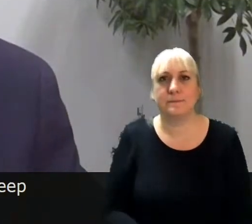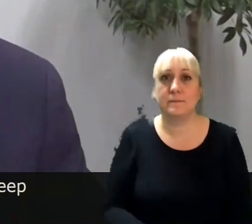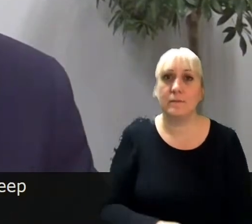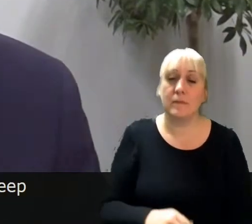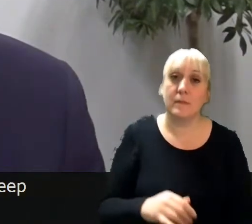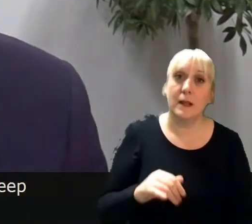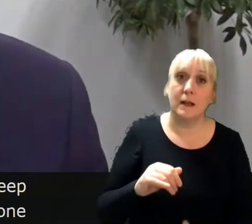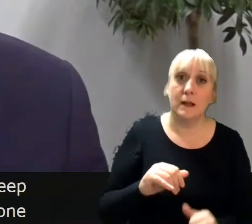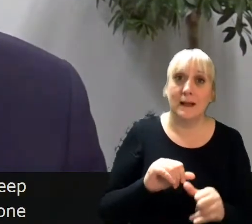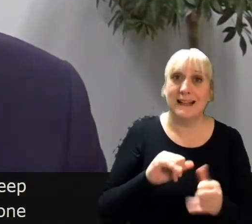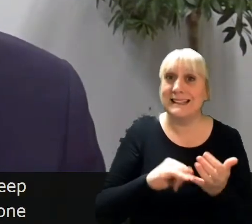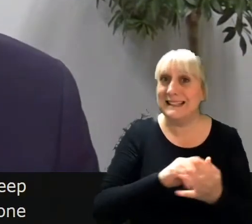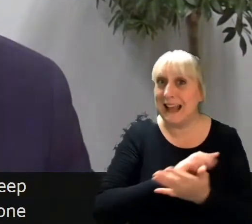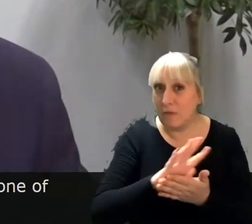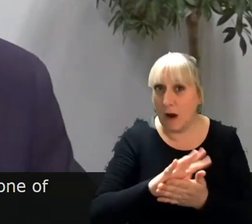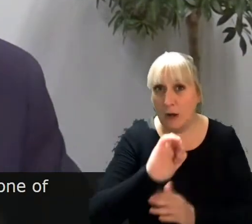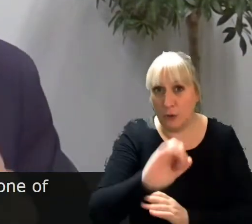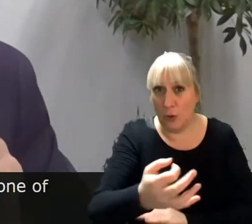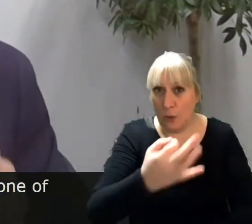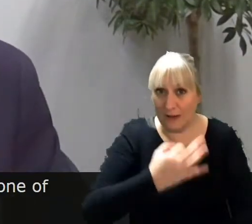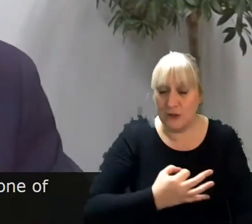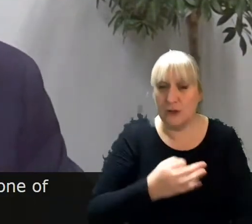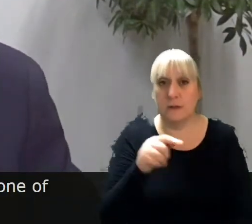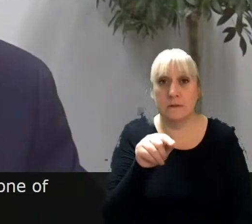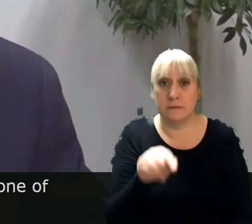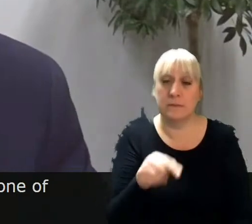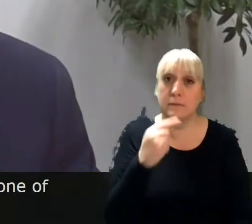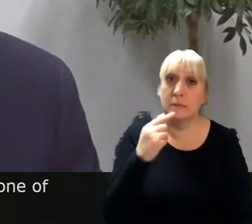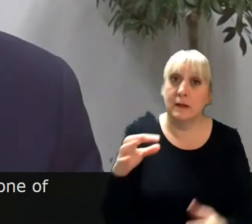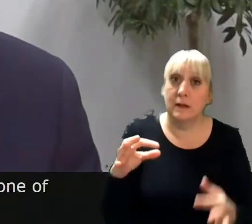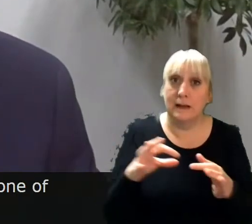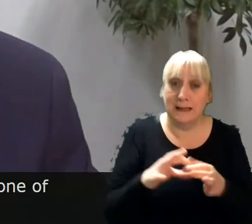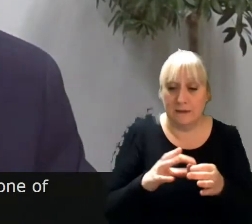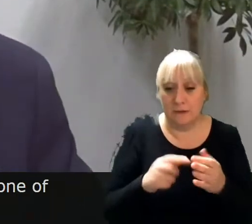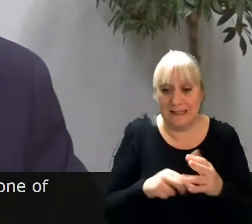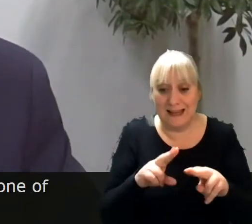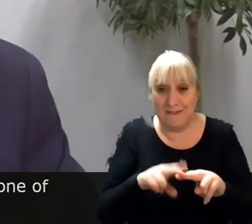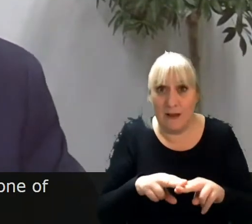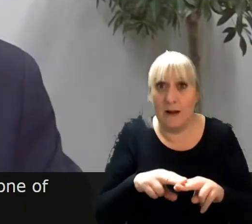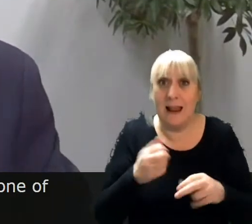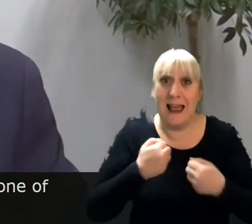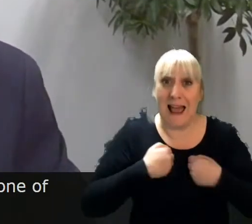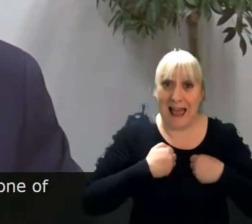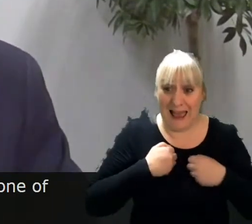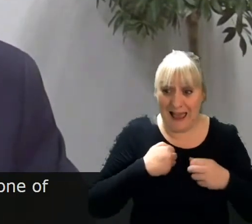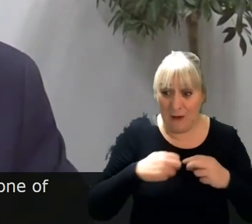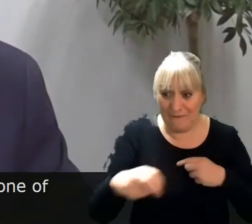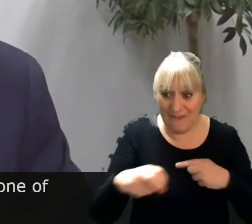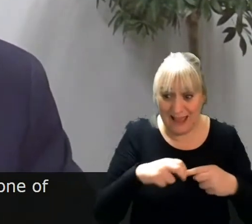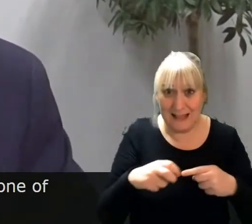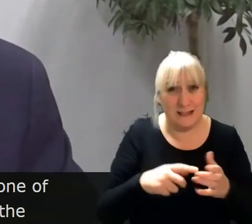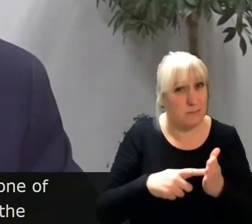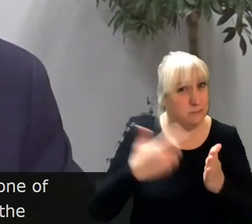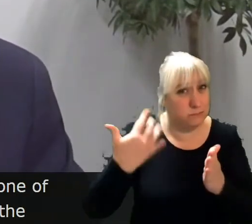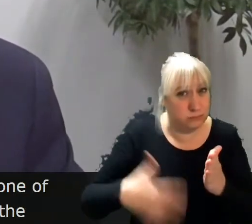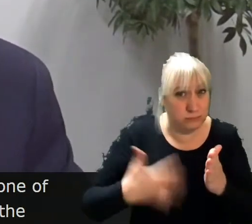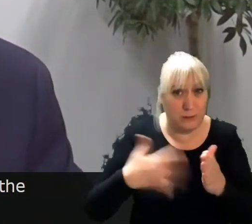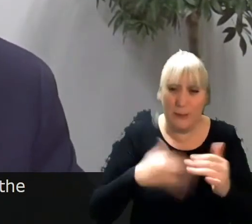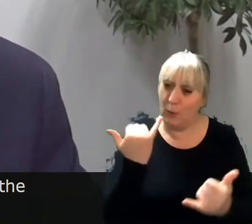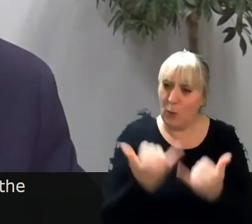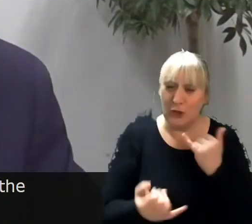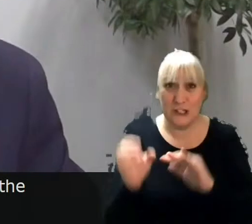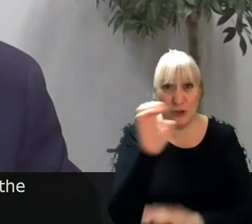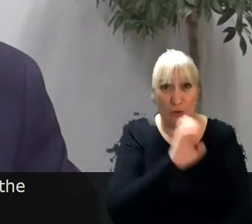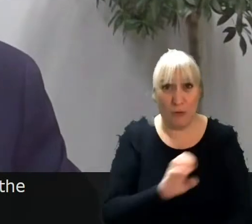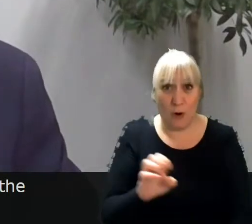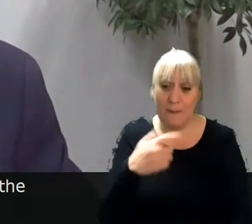more than 42% from the previous mayor, the most expensive fares in Western Europe, I froze them for 5 years. Again, the Tories